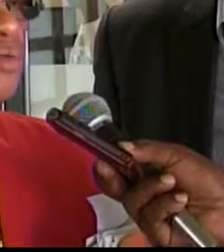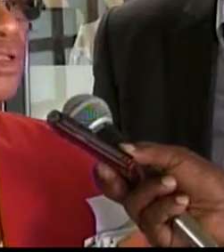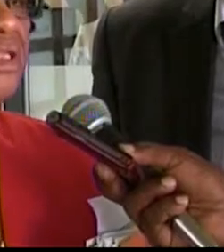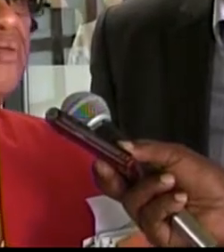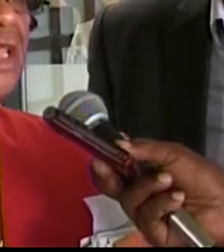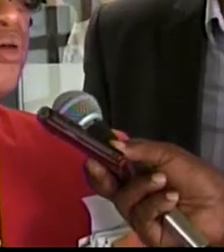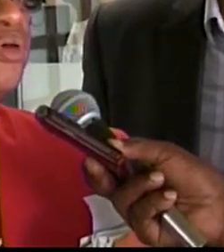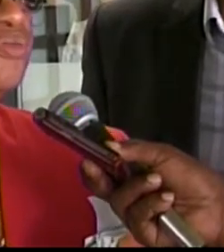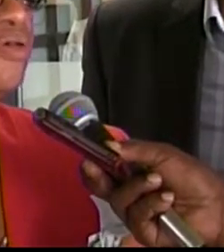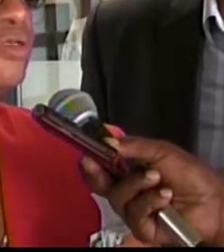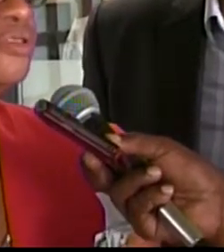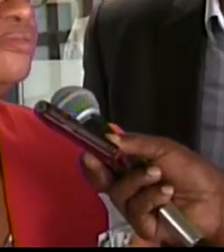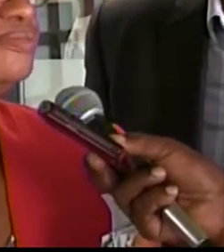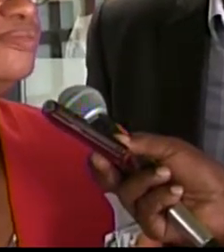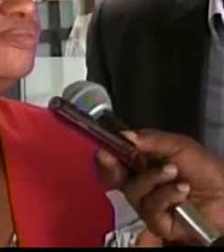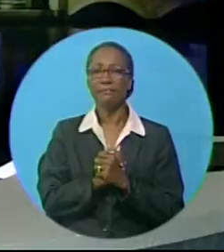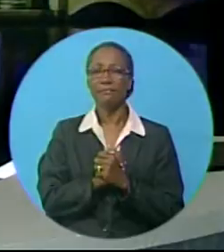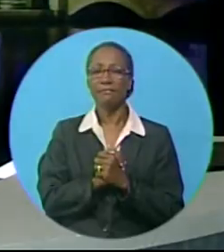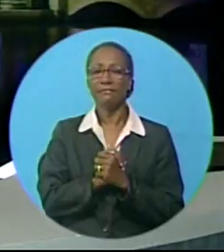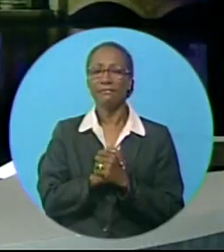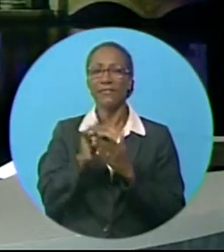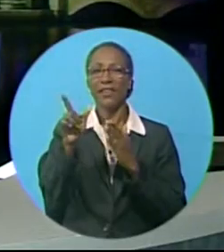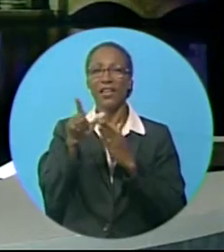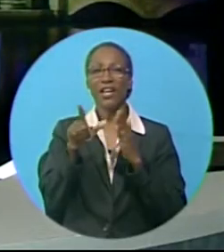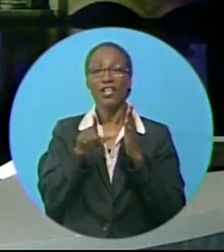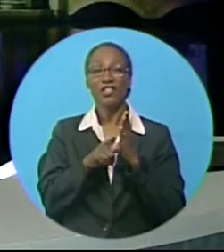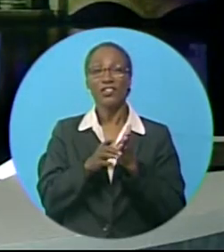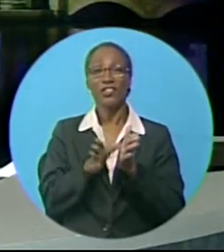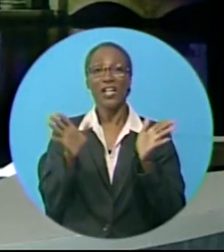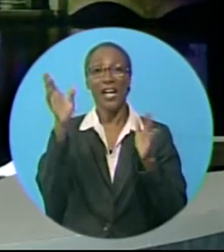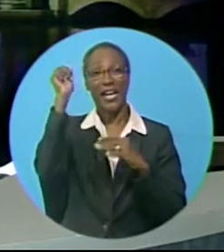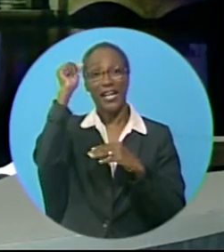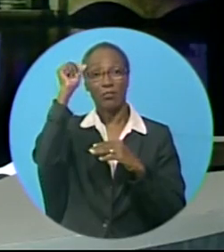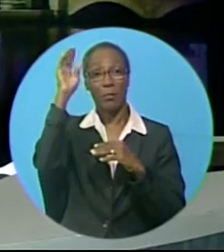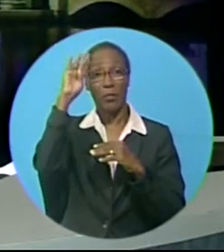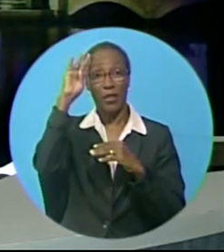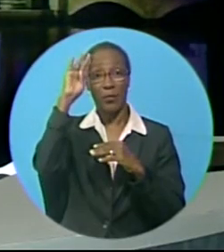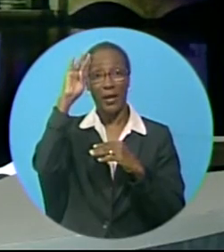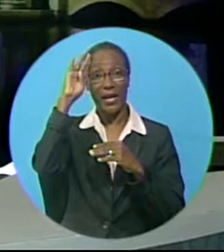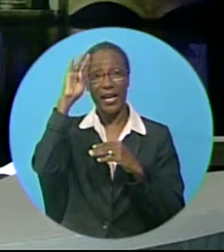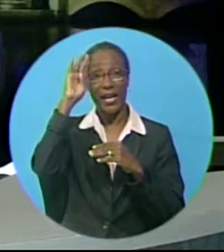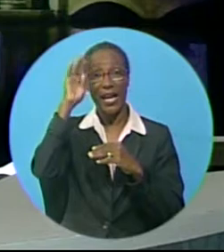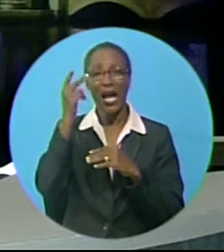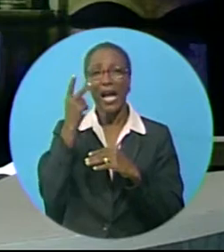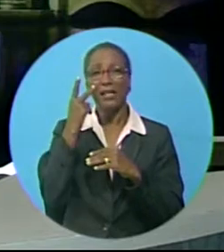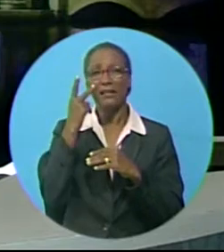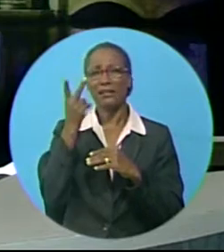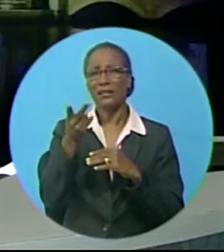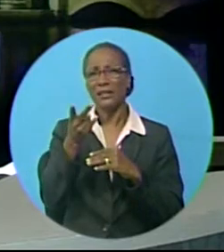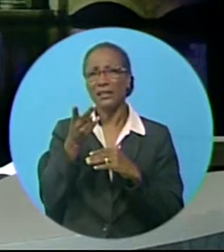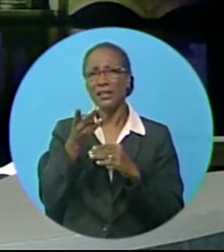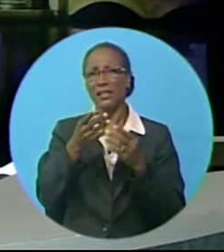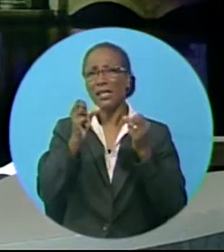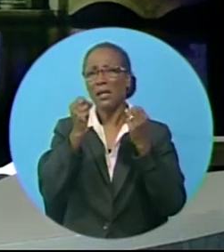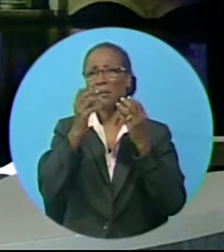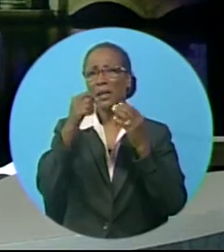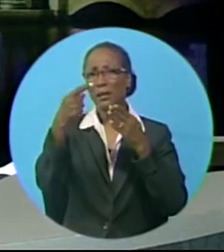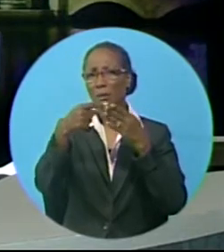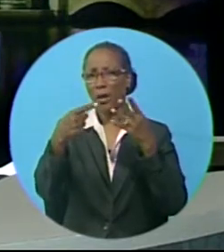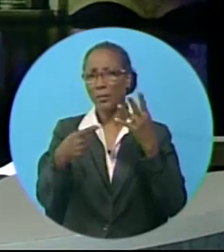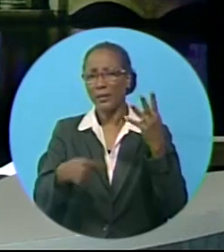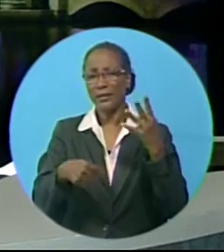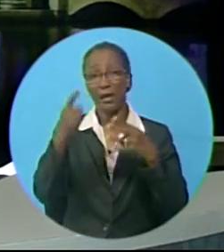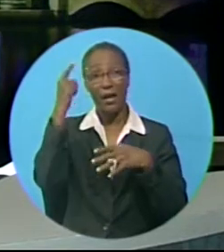But we will deal with that going forward. Attorney General Adriel Brathwaite has identified a number of issues he thinks deserve